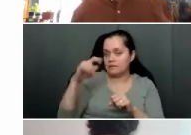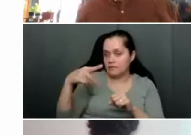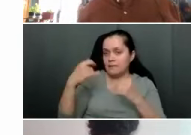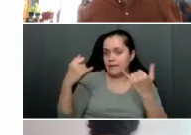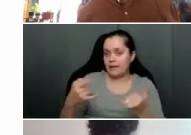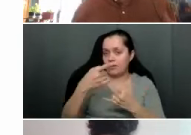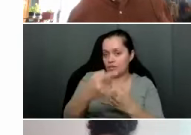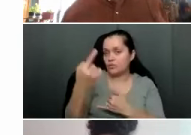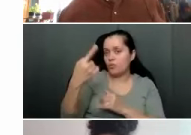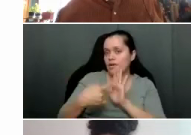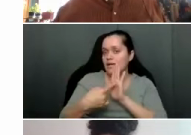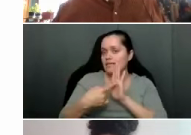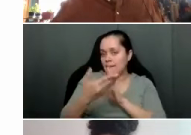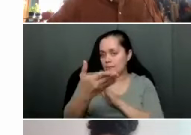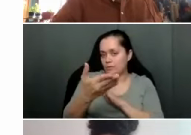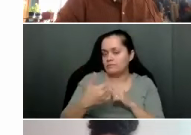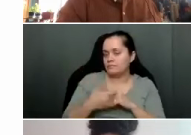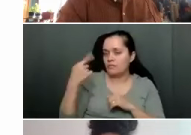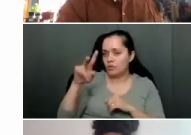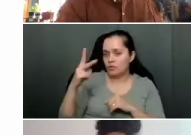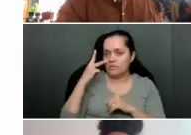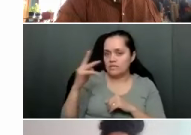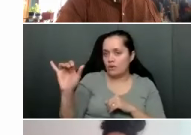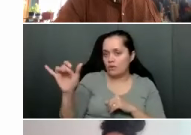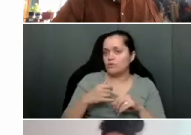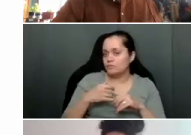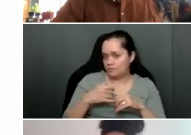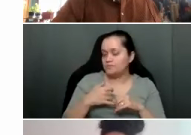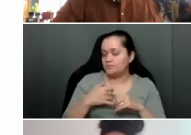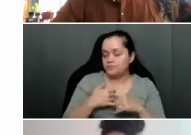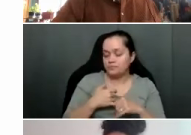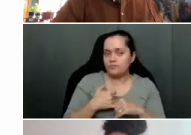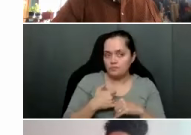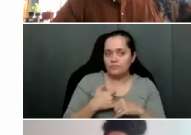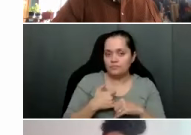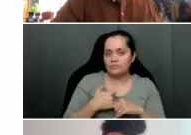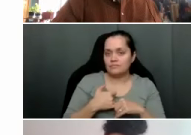is one example for you to see as well.